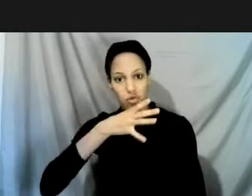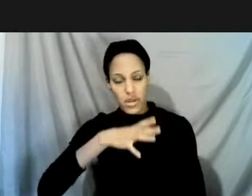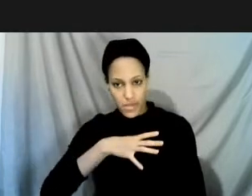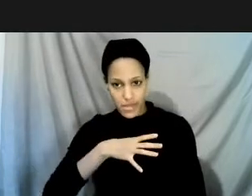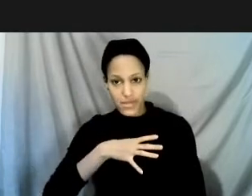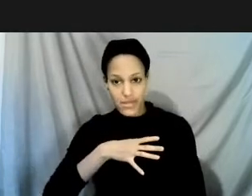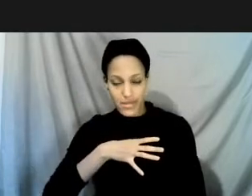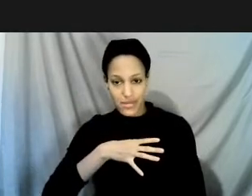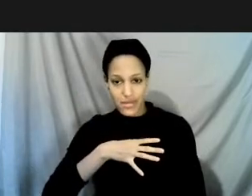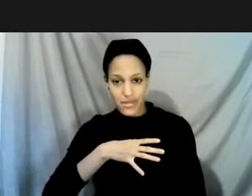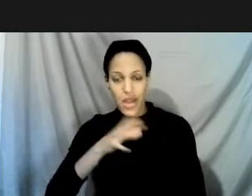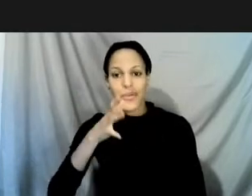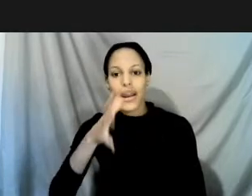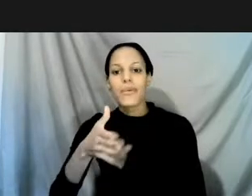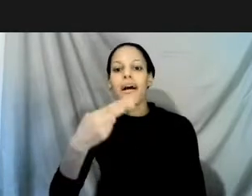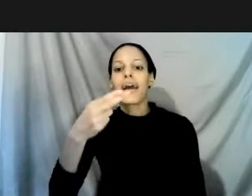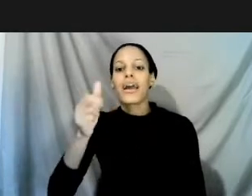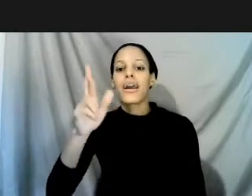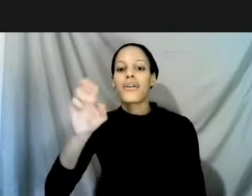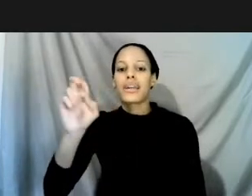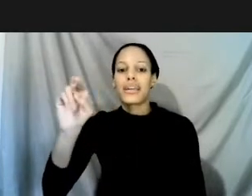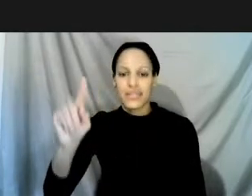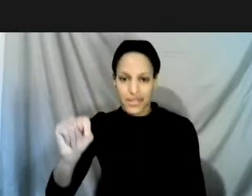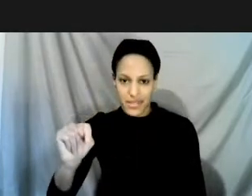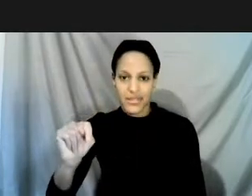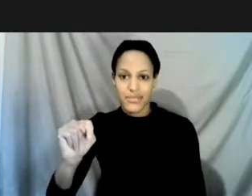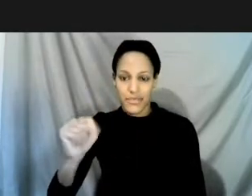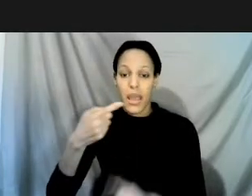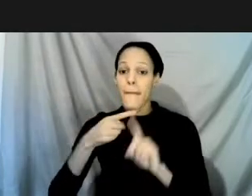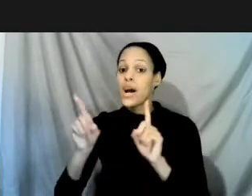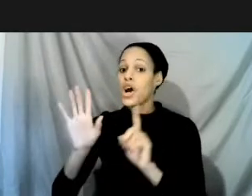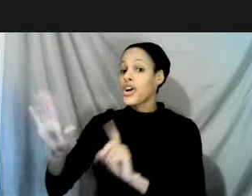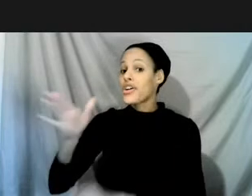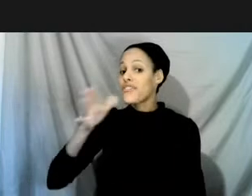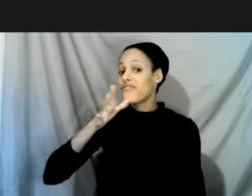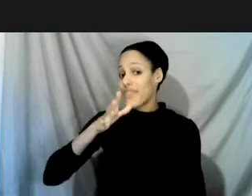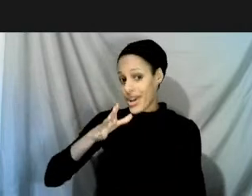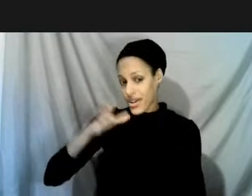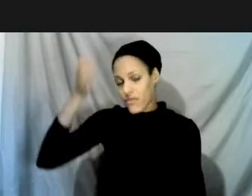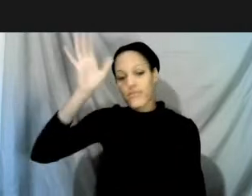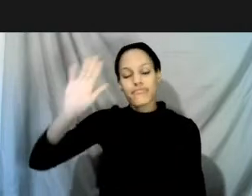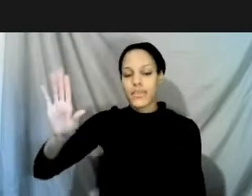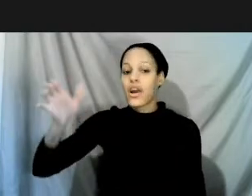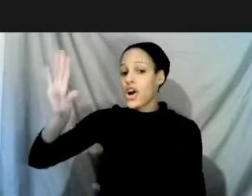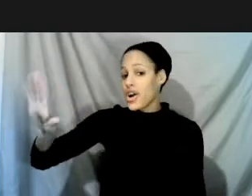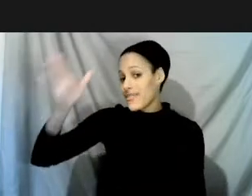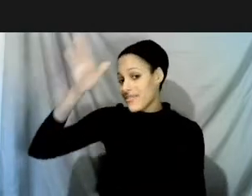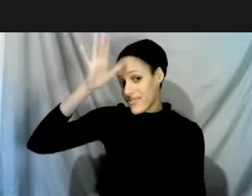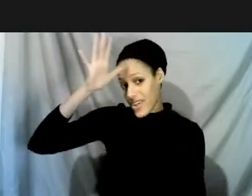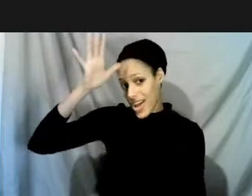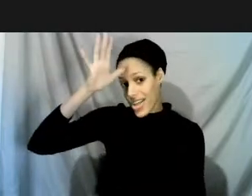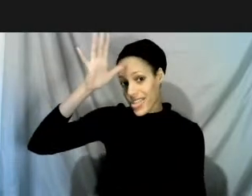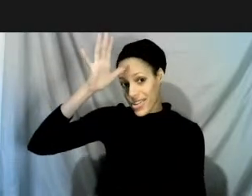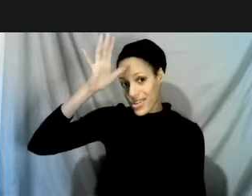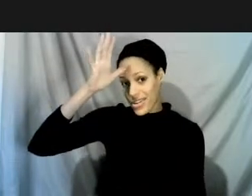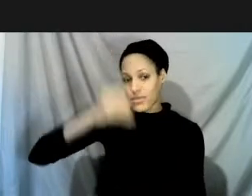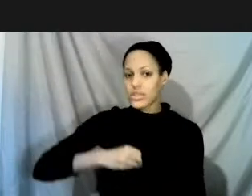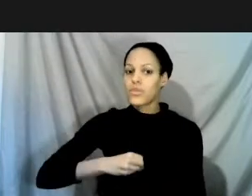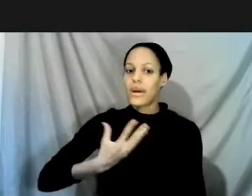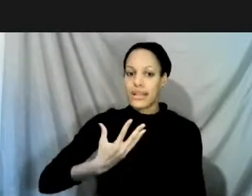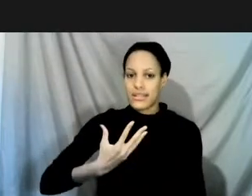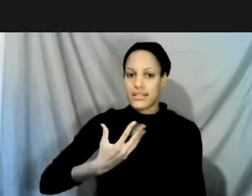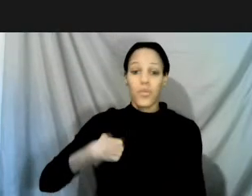Harriet, okay? But her father was. But we were never told that